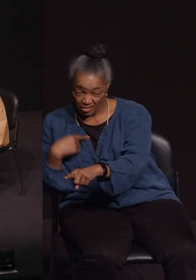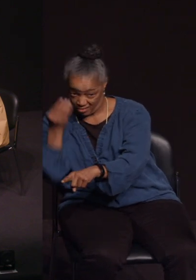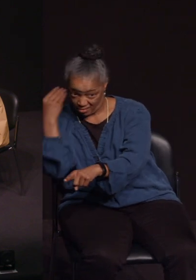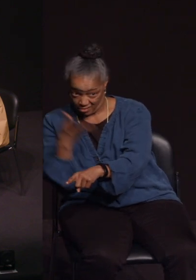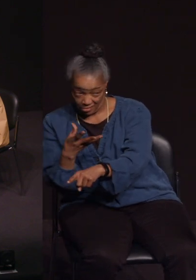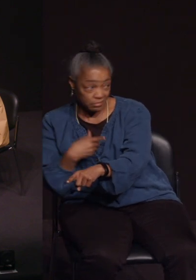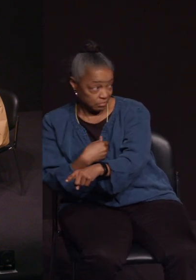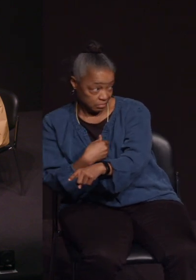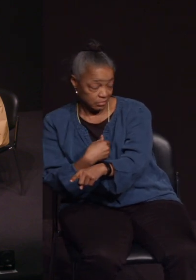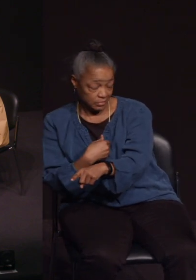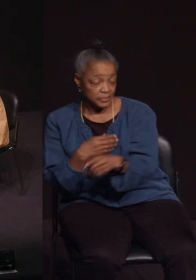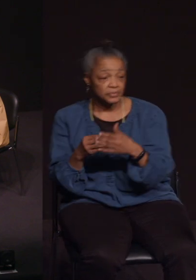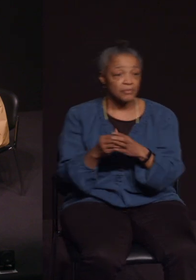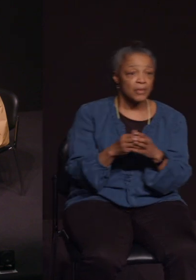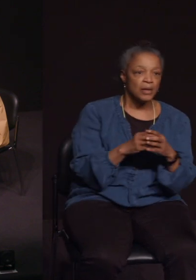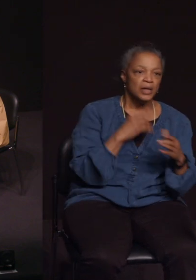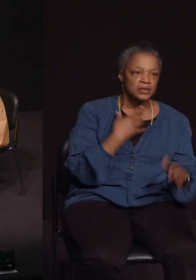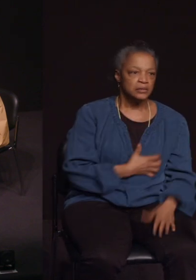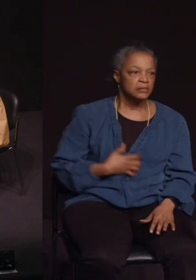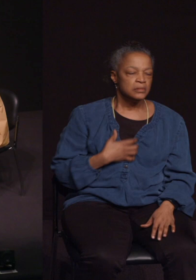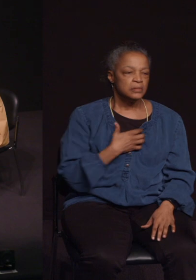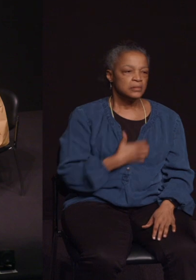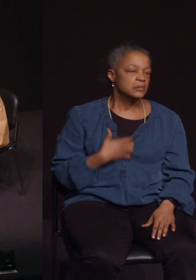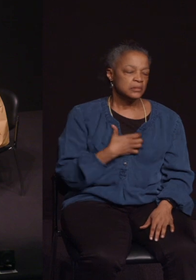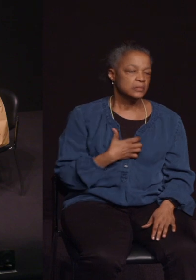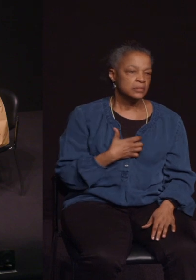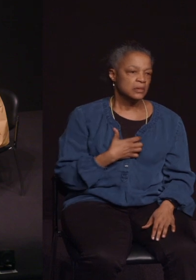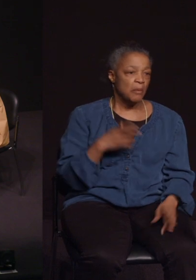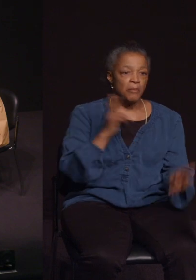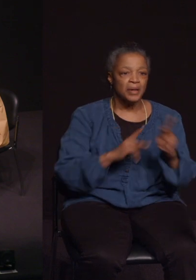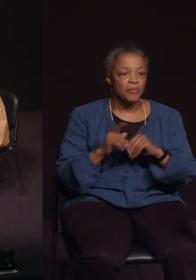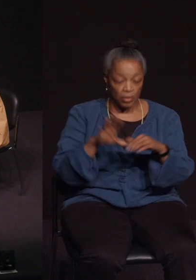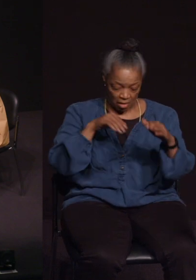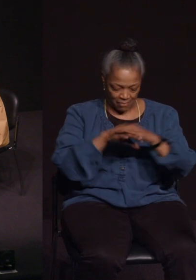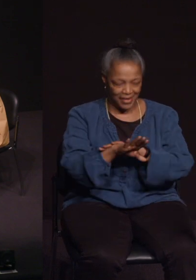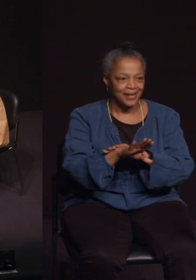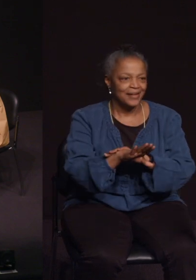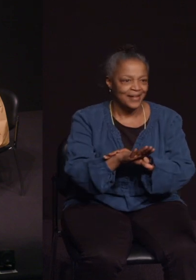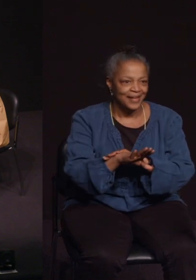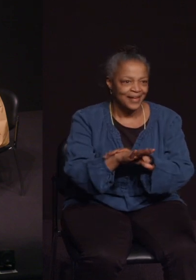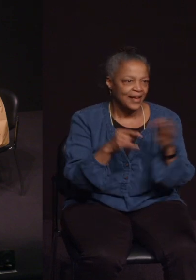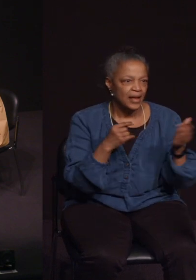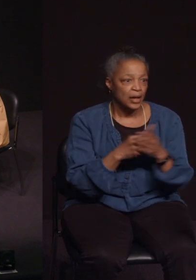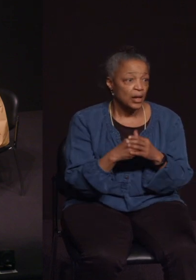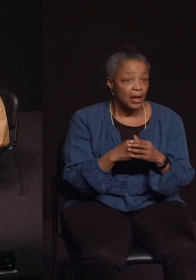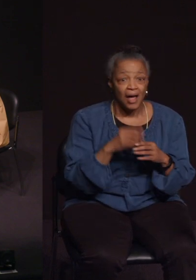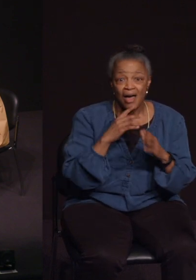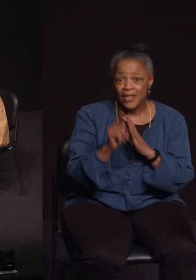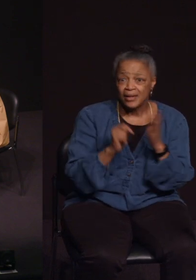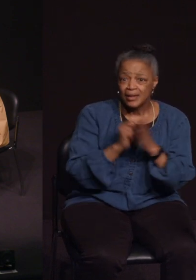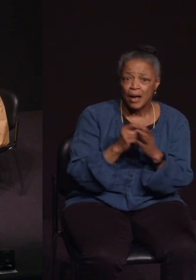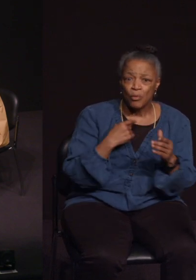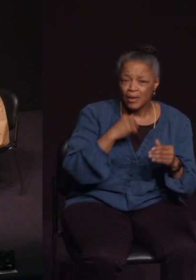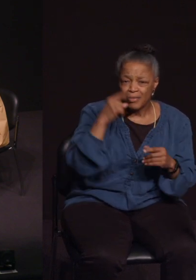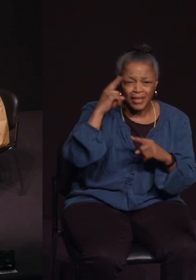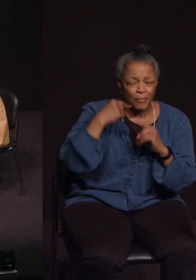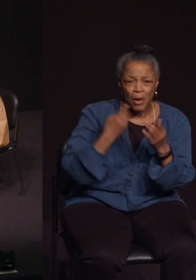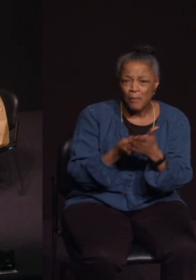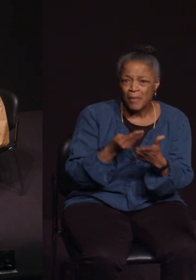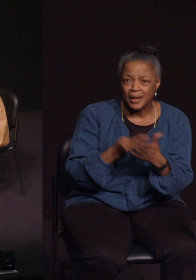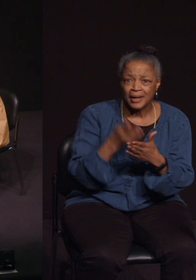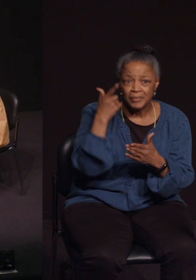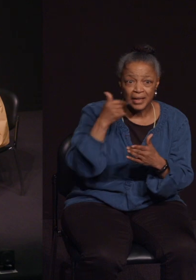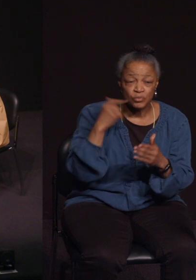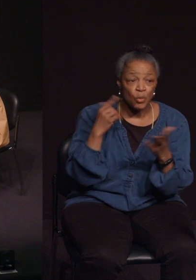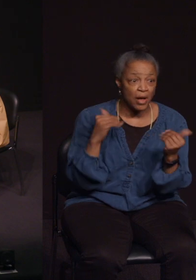like it's absolutely disgusting how people do that. At the time, we not thinking about money because we want justice,